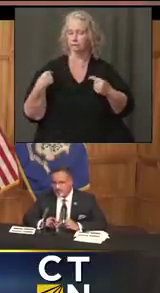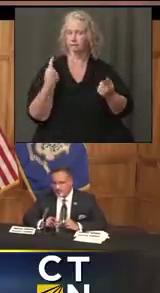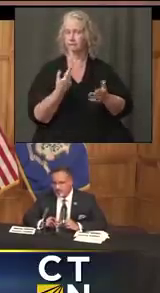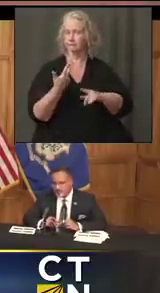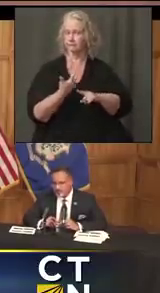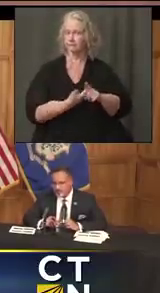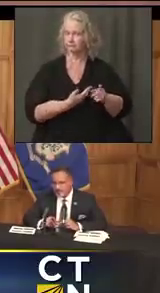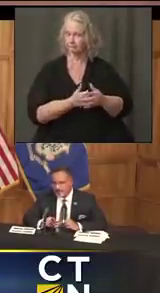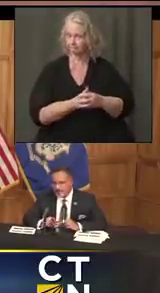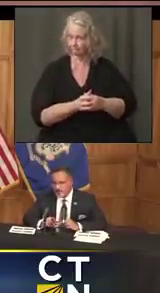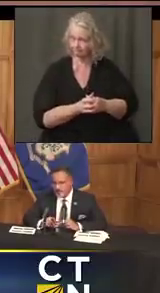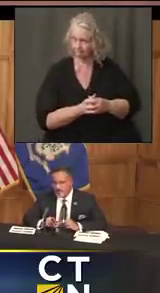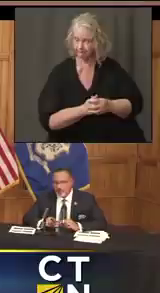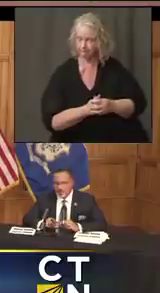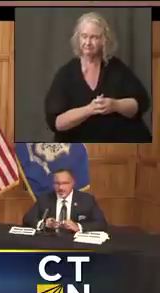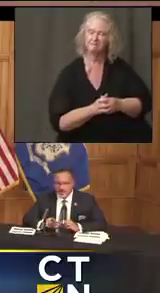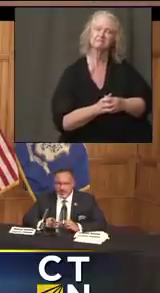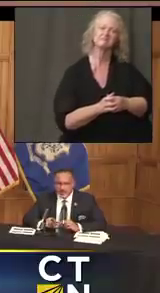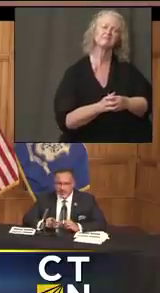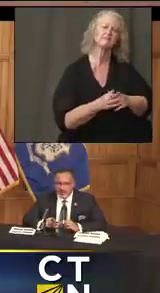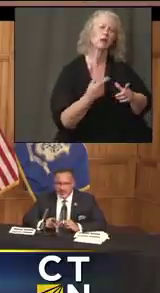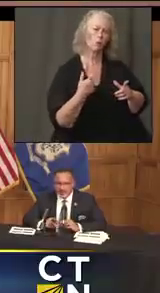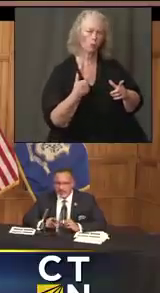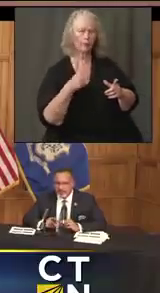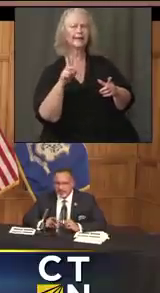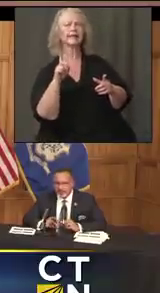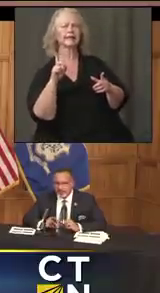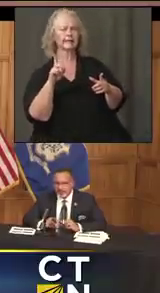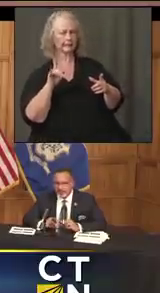months? We conducted a